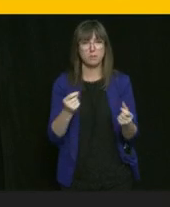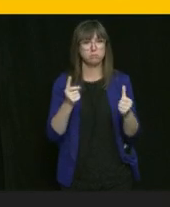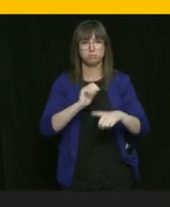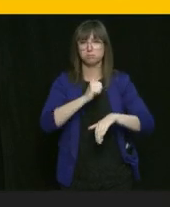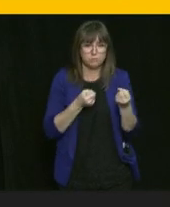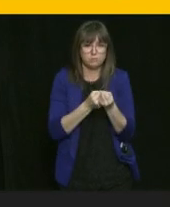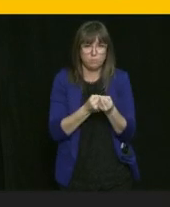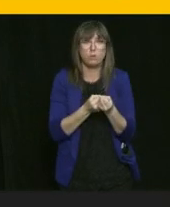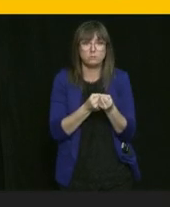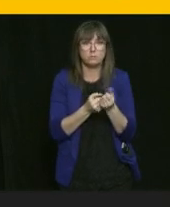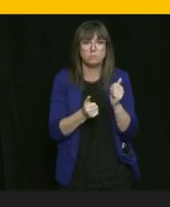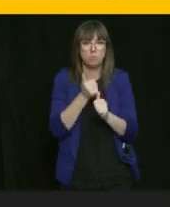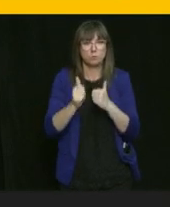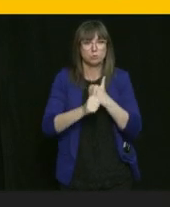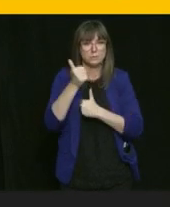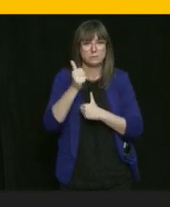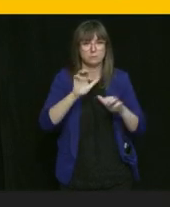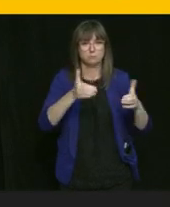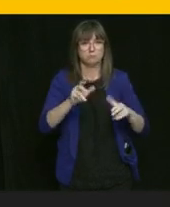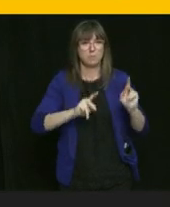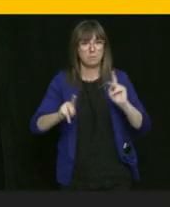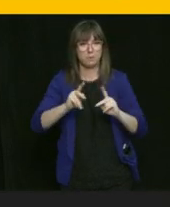Response Benefit.